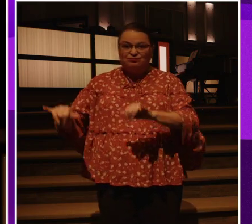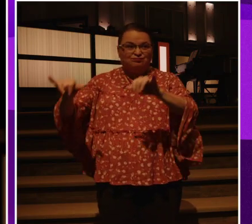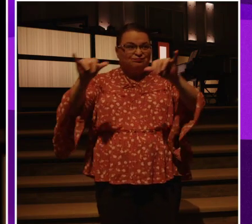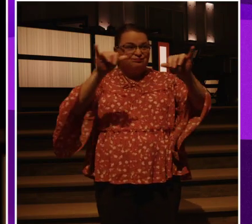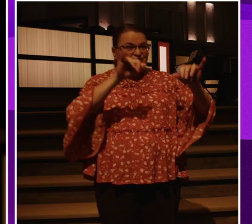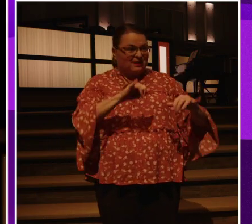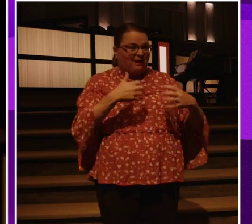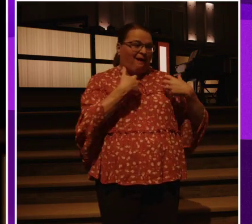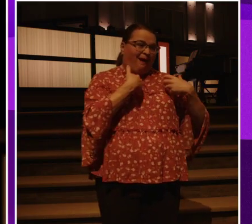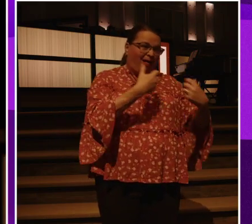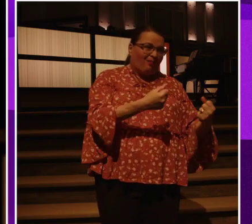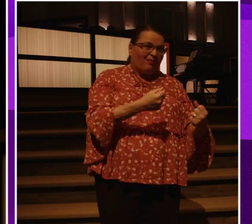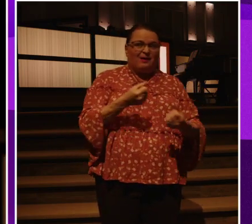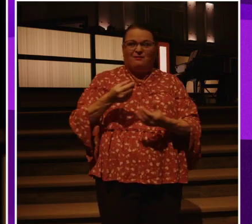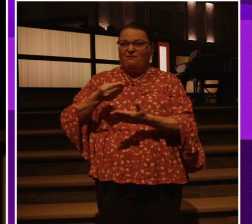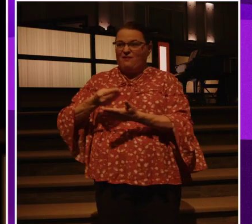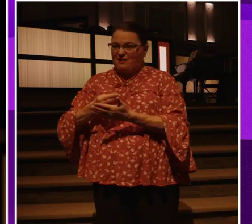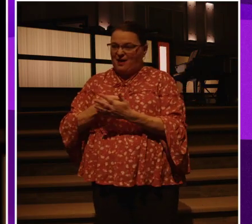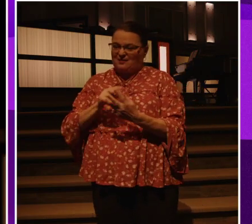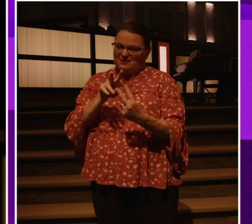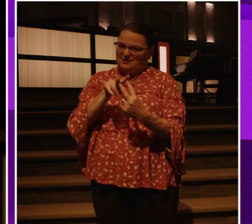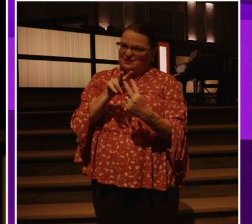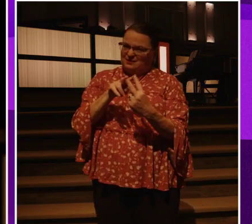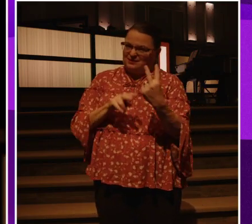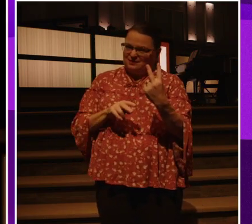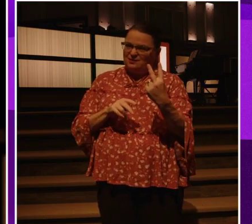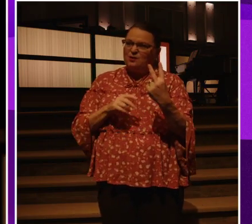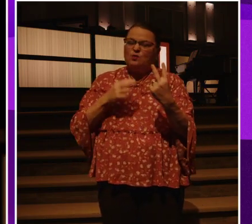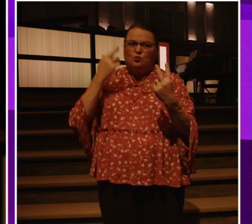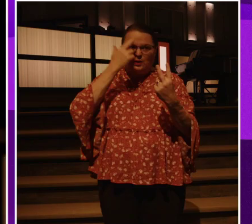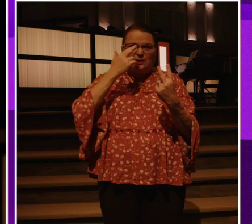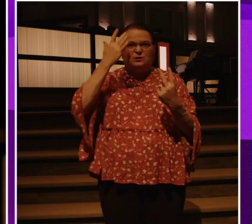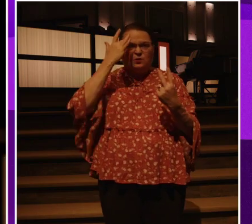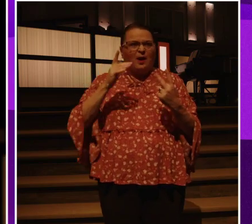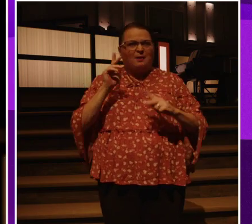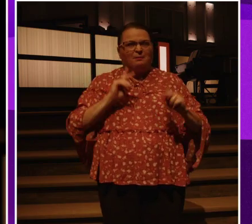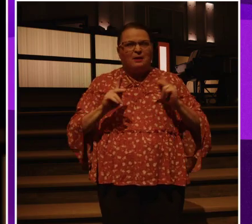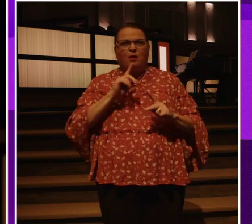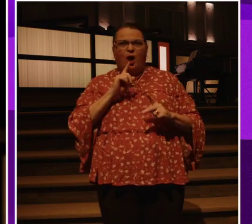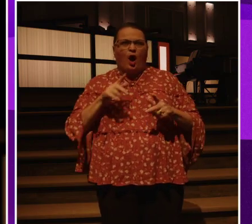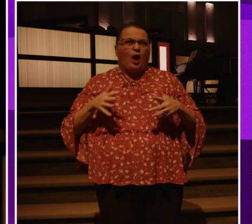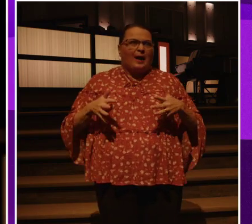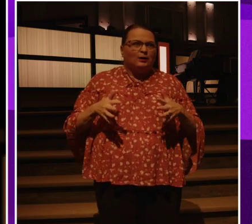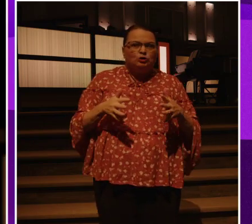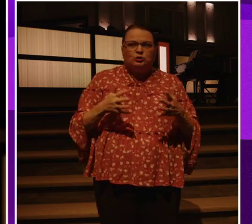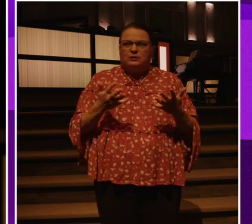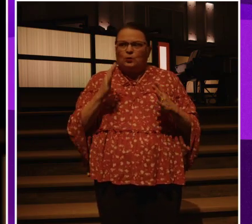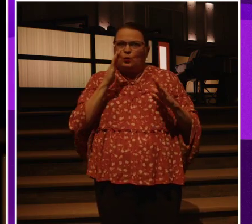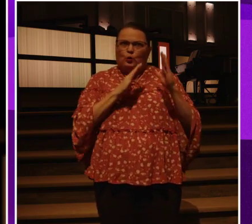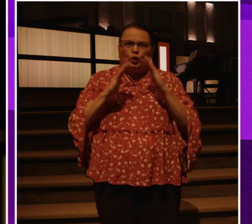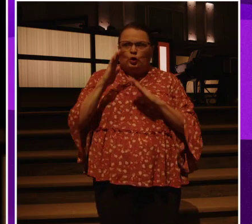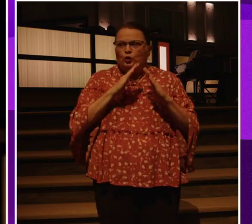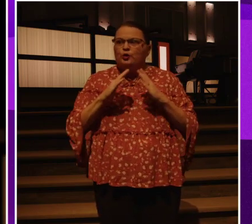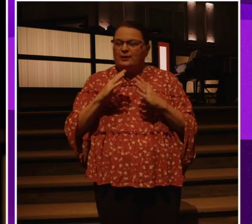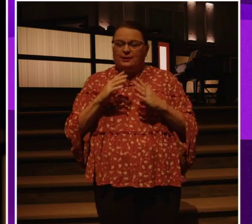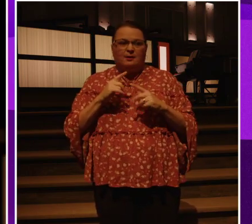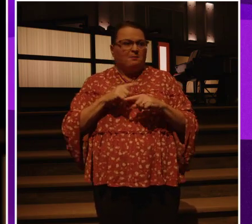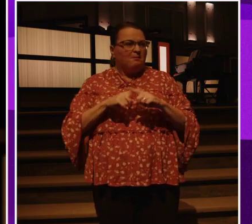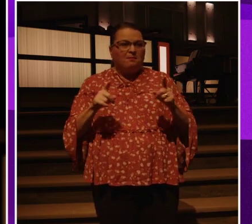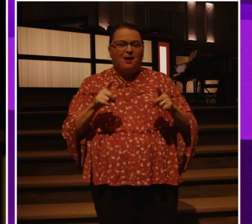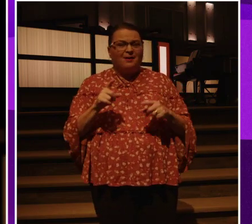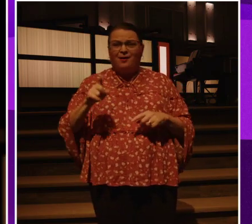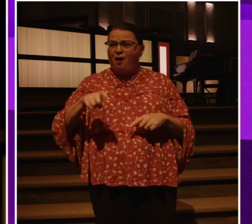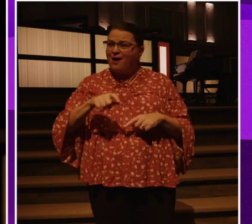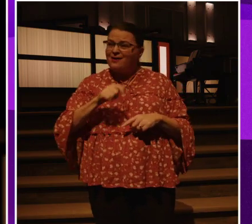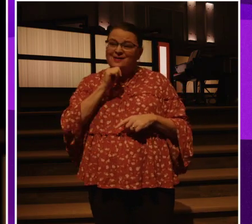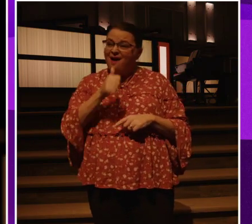Health and finances are reasons why people are anxious and why they worry. But it ought